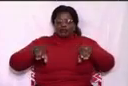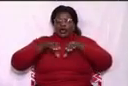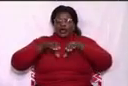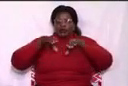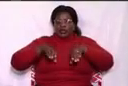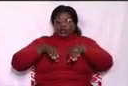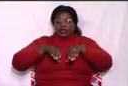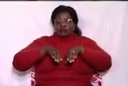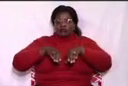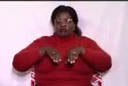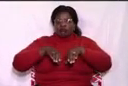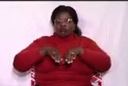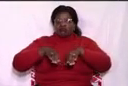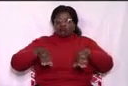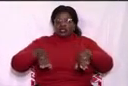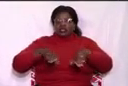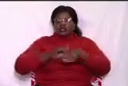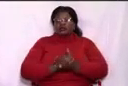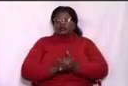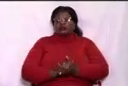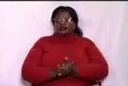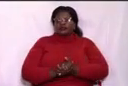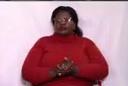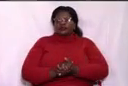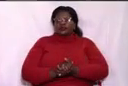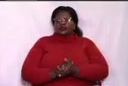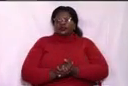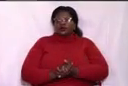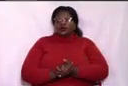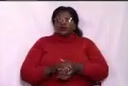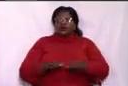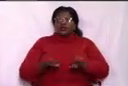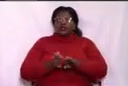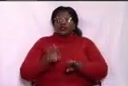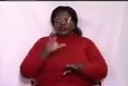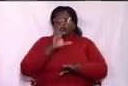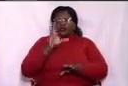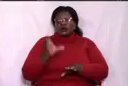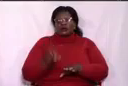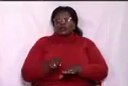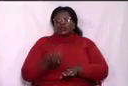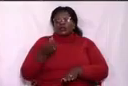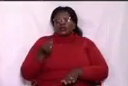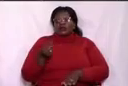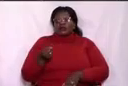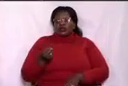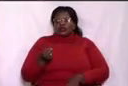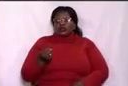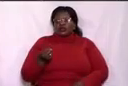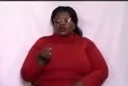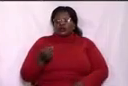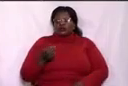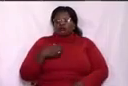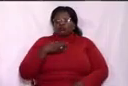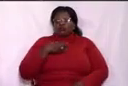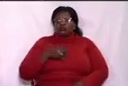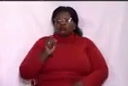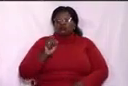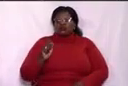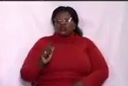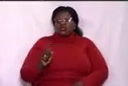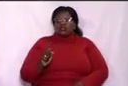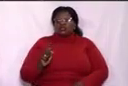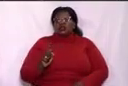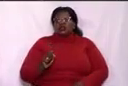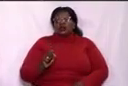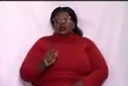have incorporated their logo in the Afroprint style. So it has a flap and pocket as well, written Buy a Brick, but just